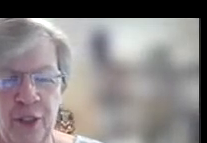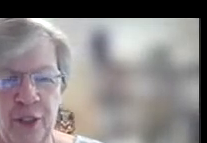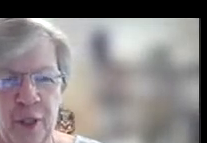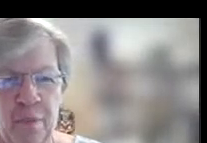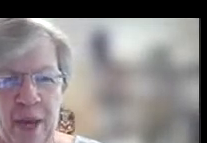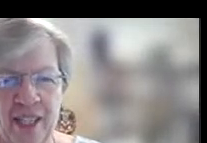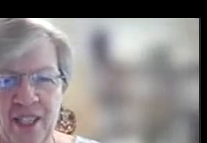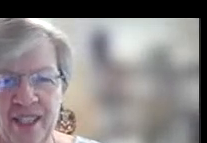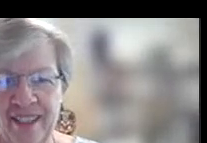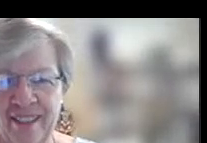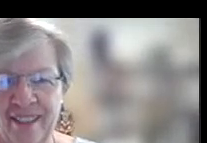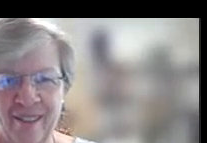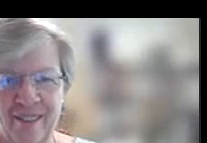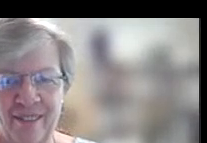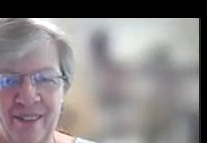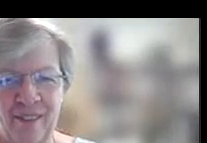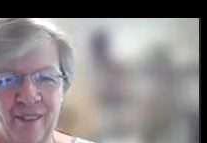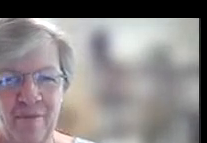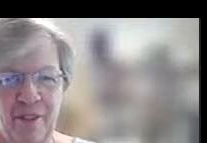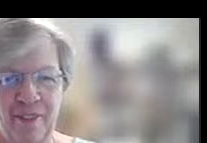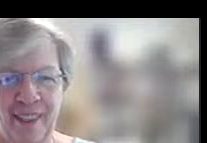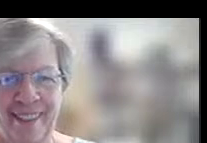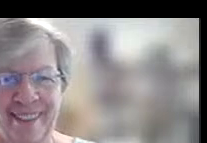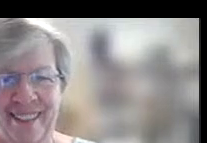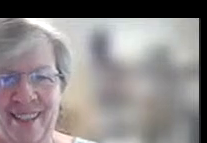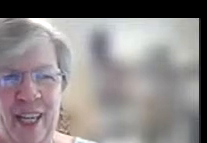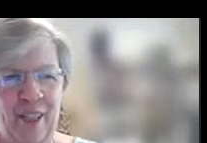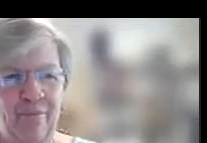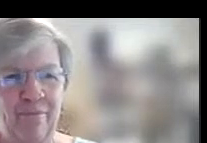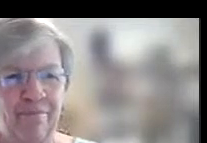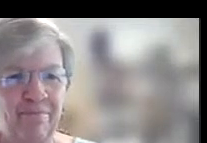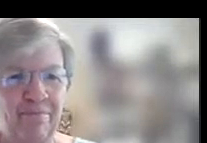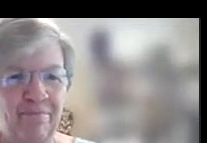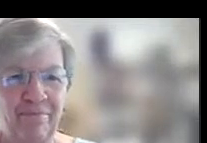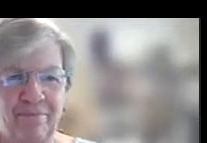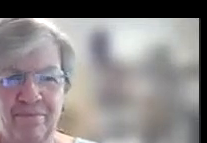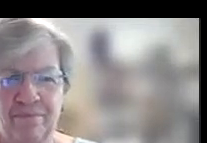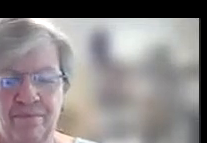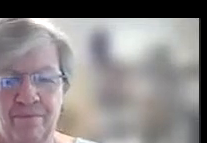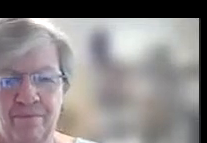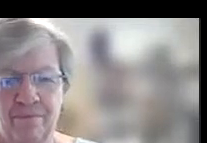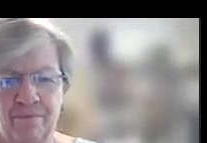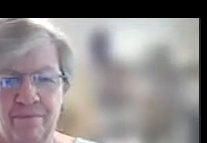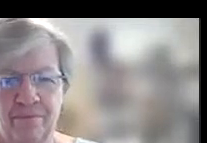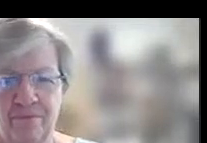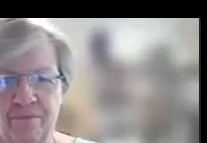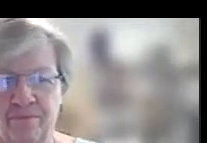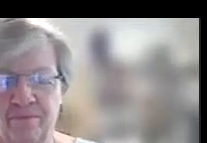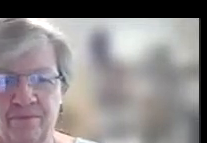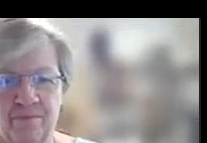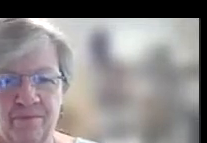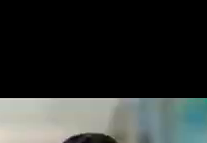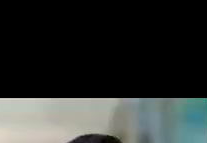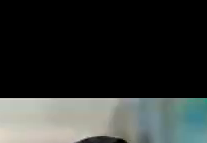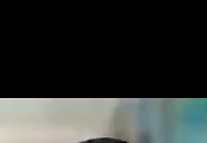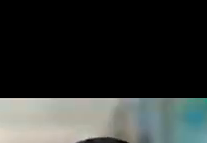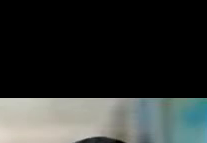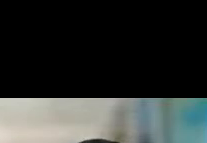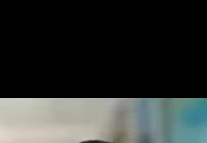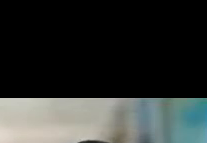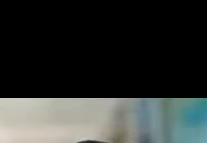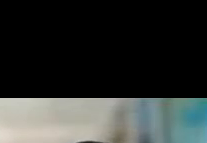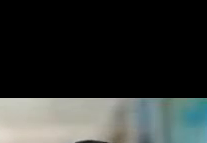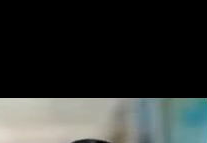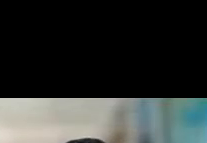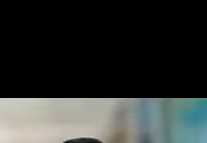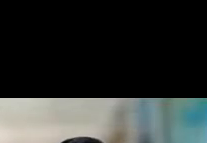could do your magic. Sure. Thanks, Julie. So I've randomly assigned folks to